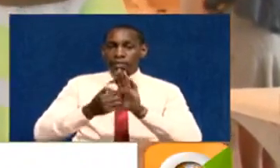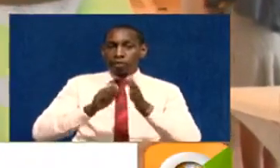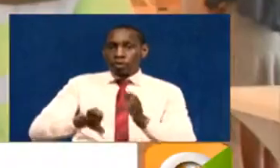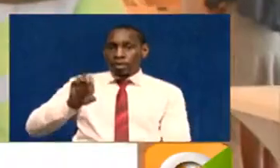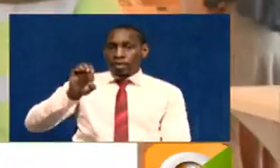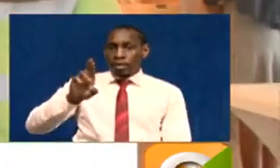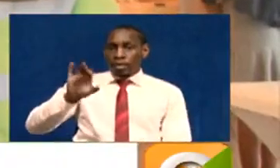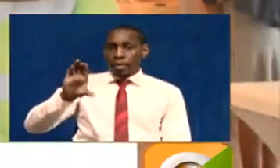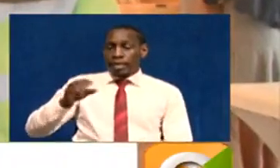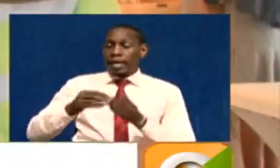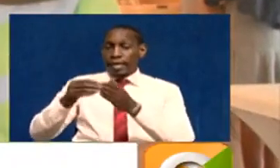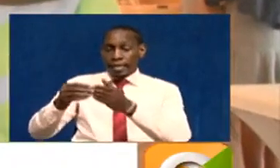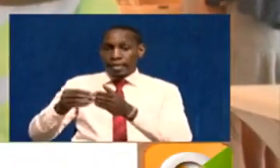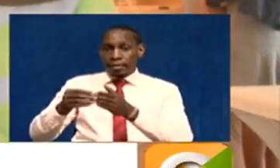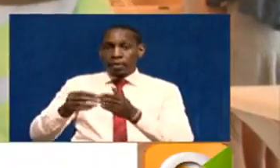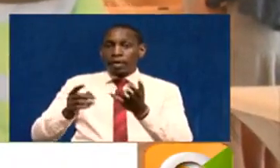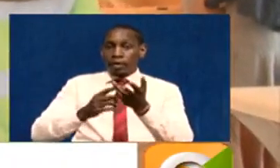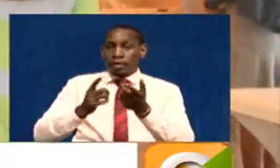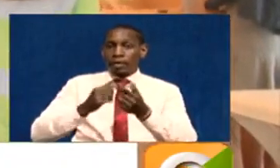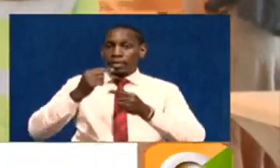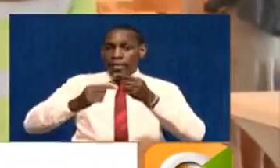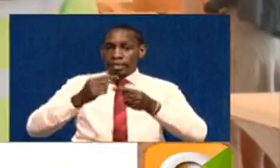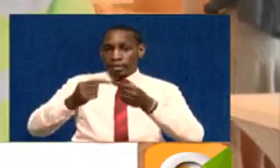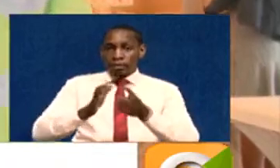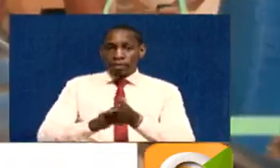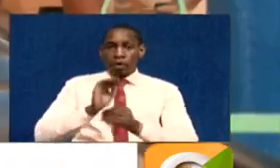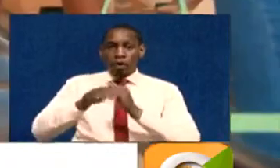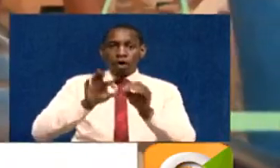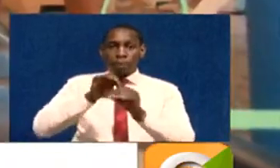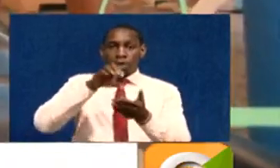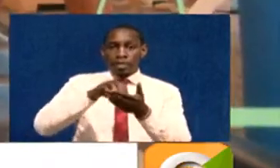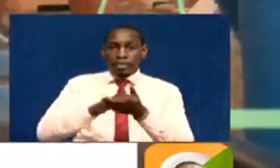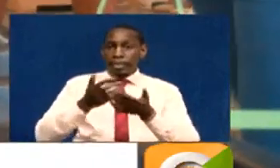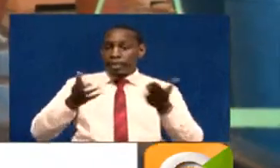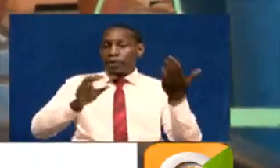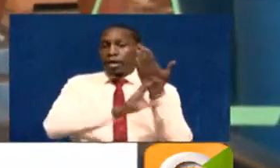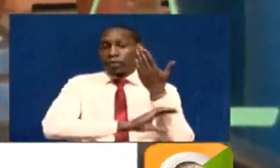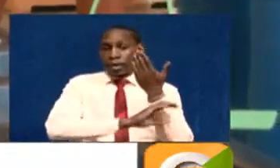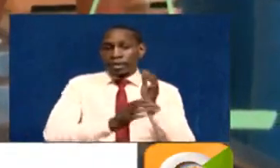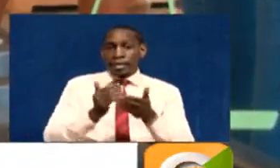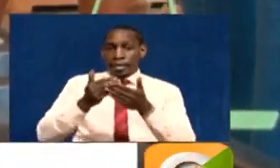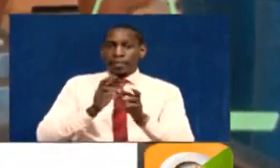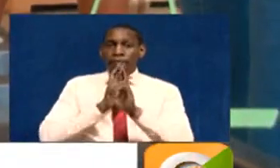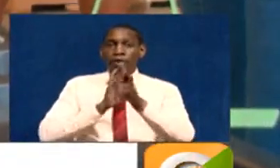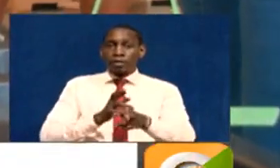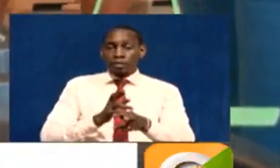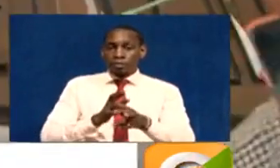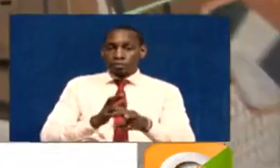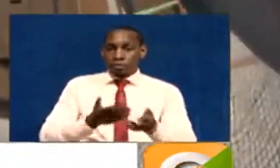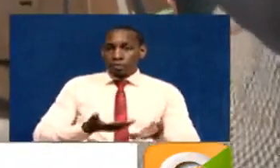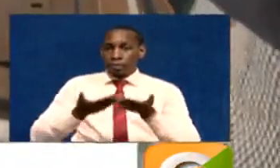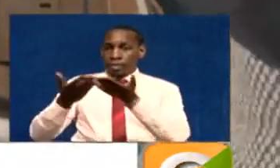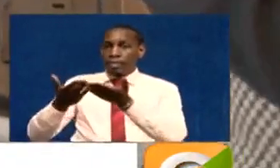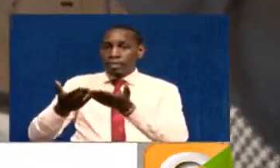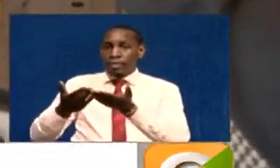Njeru Theuri was in the lead. Counting is ongoing at all polling stations spread across the country before the results are channeled to